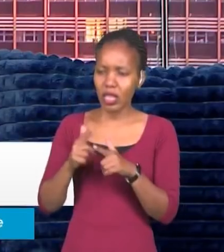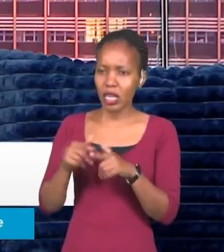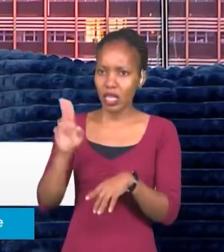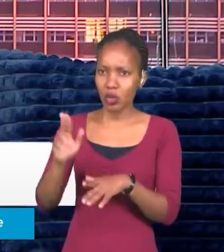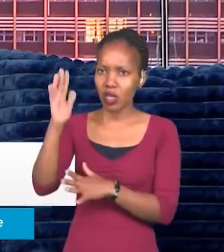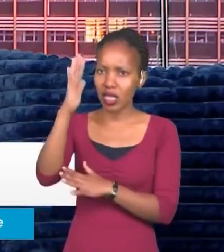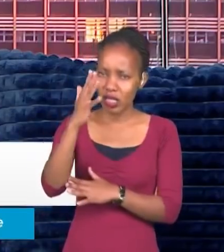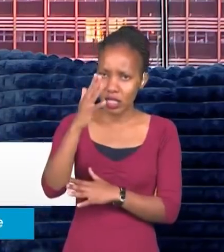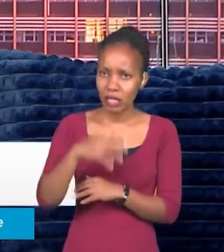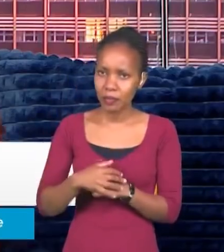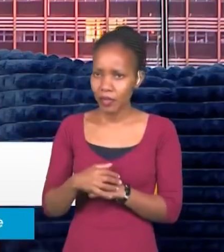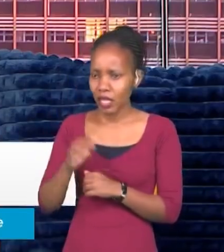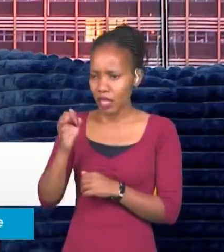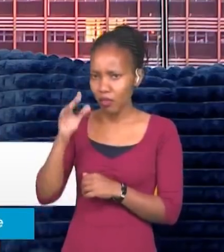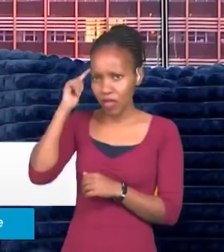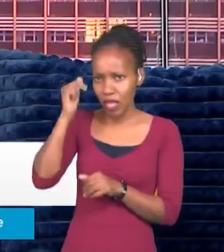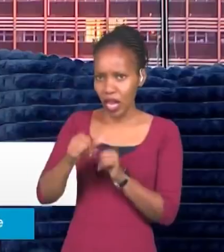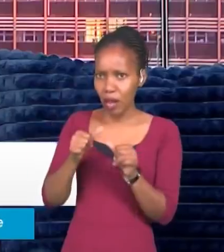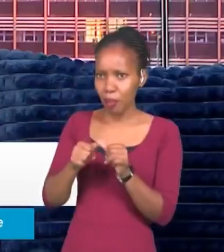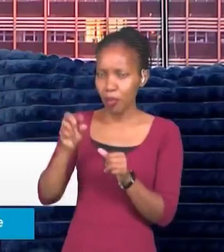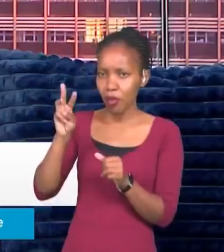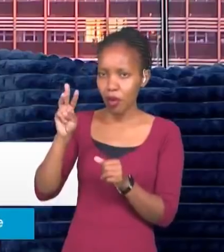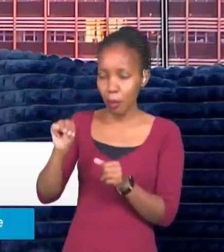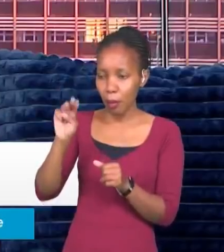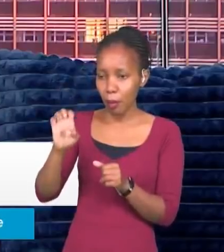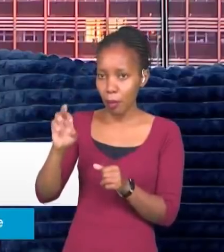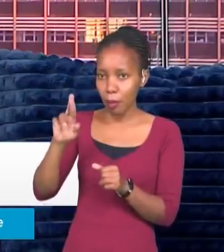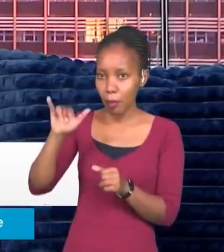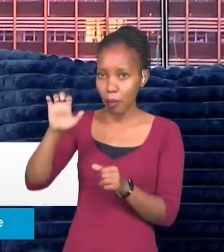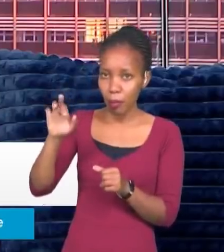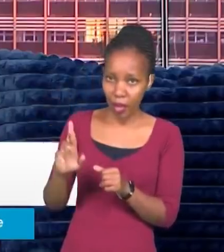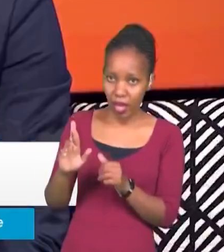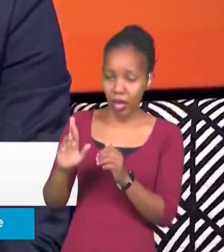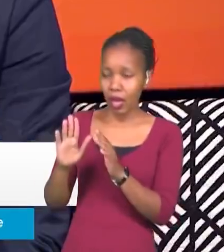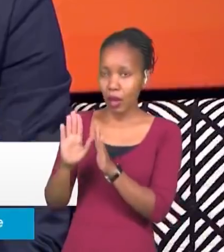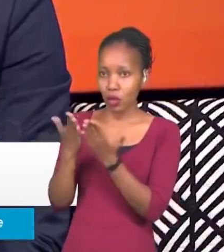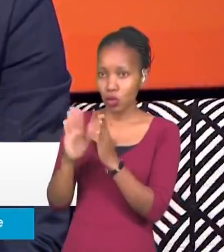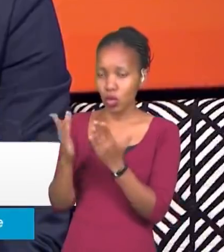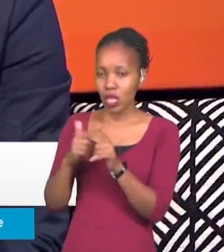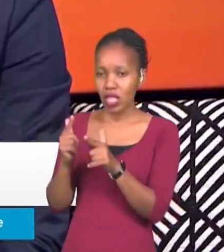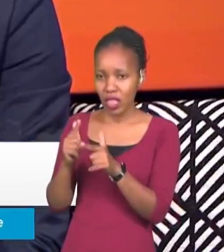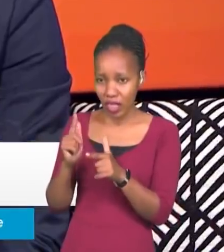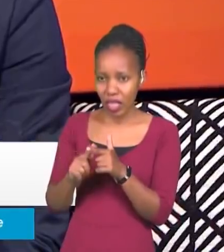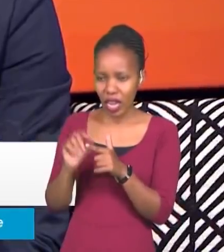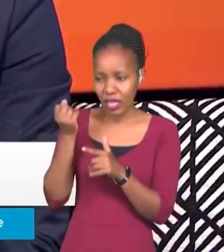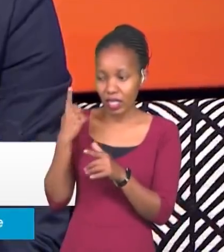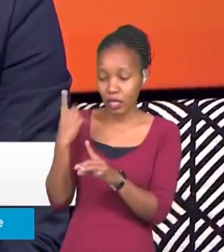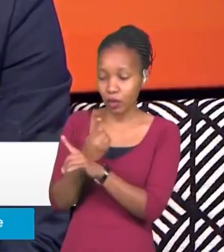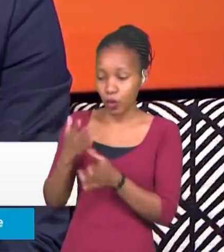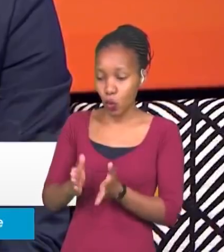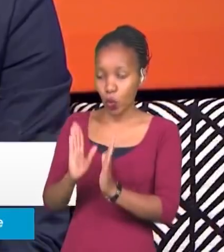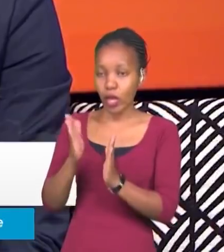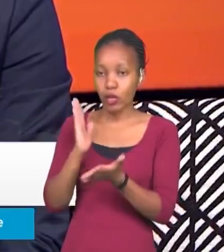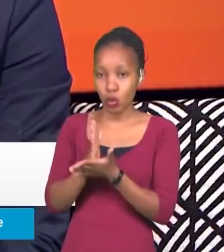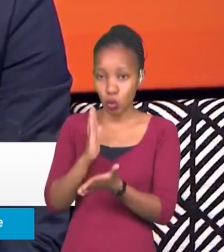know, if you think about Maya Angelou's Caged Bird, Caged Bird and Free Bird, you interpret it in different ways, you know, as long as it